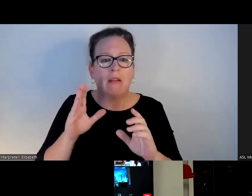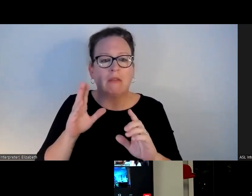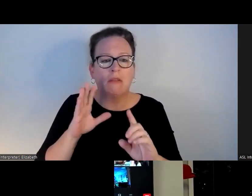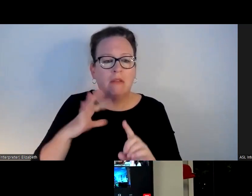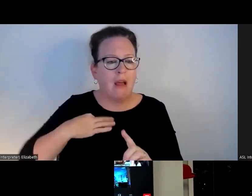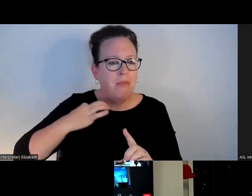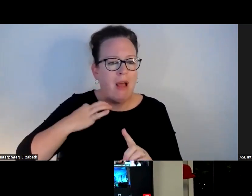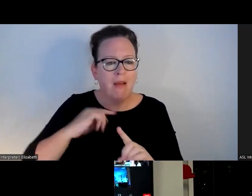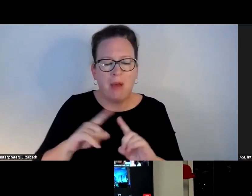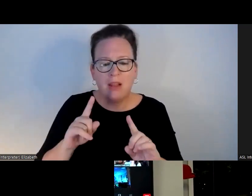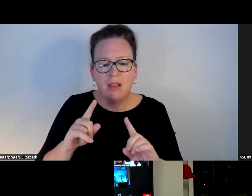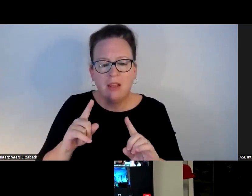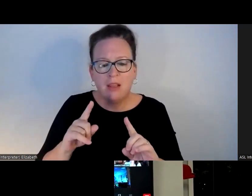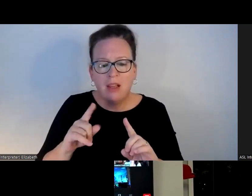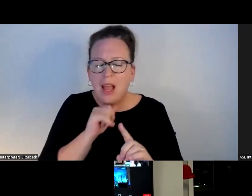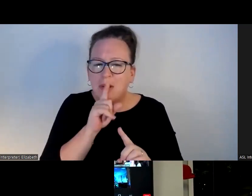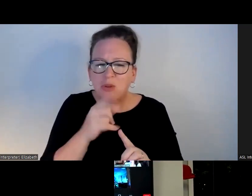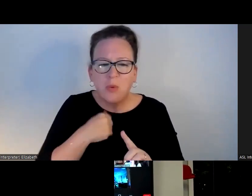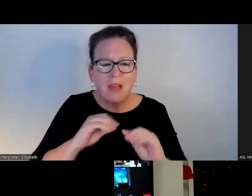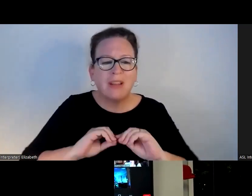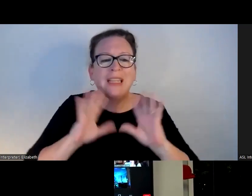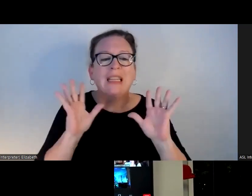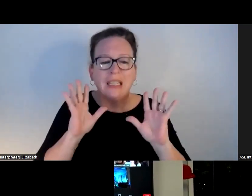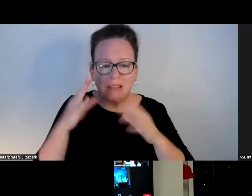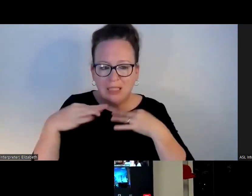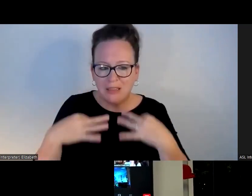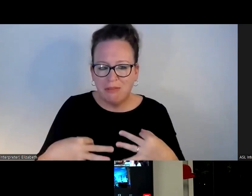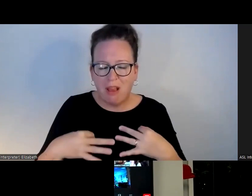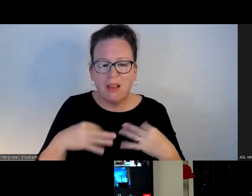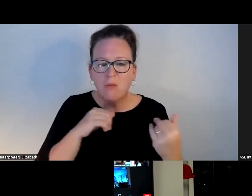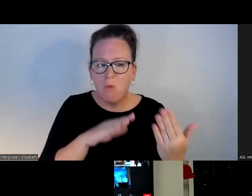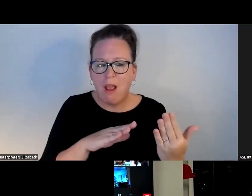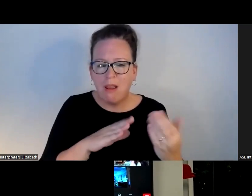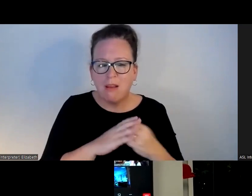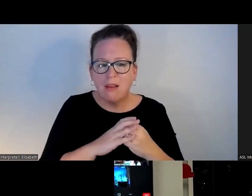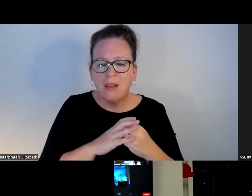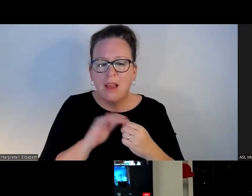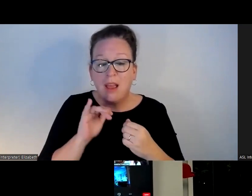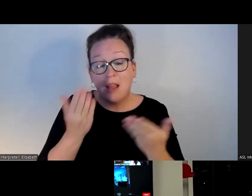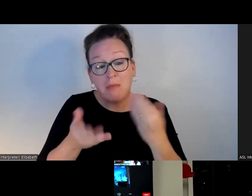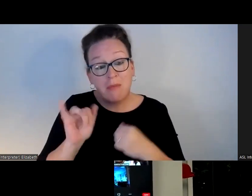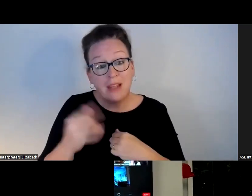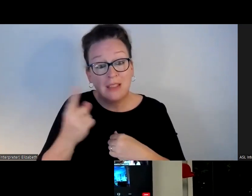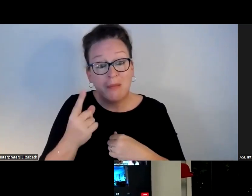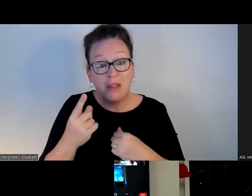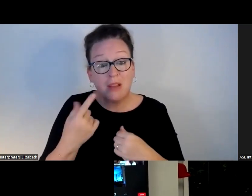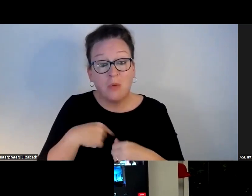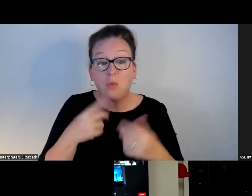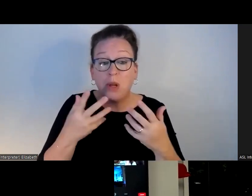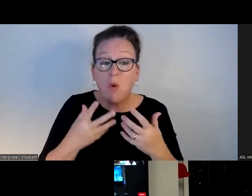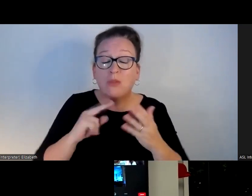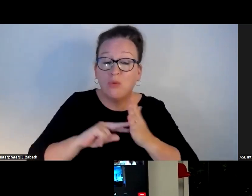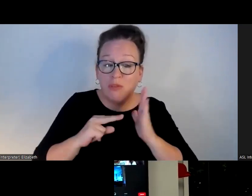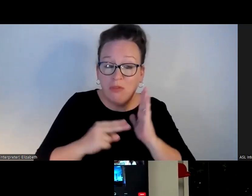clearly defined way of doing that that's outlined. And maybe that's something we might be able to define